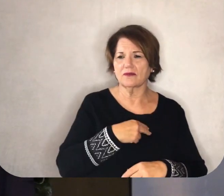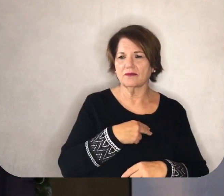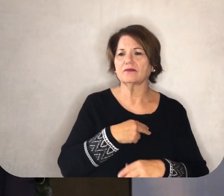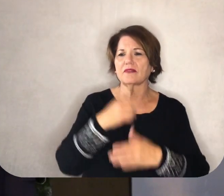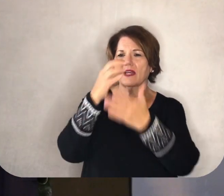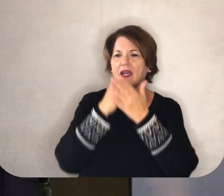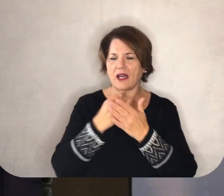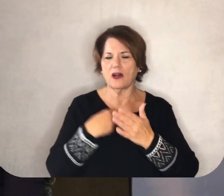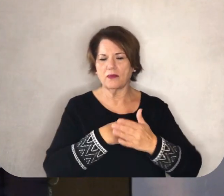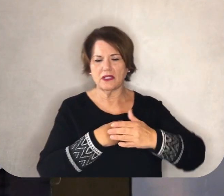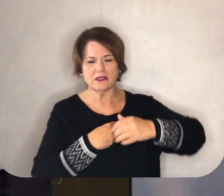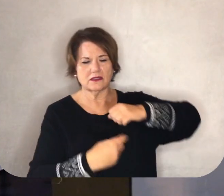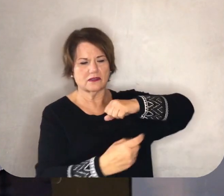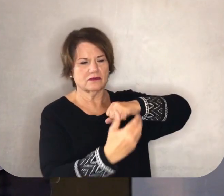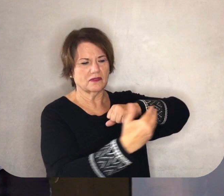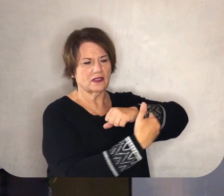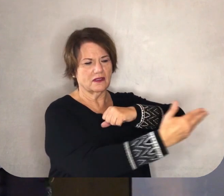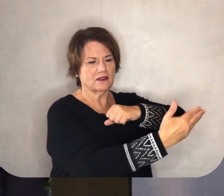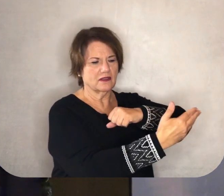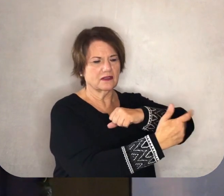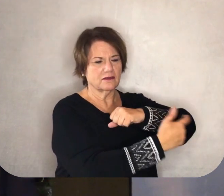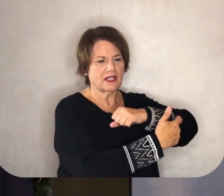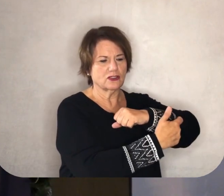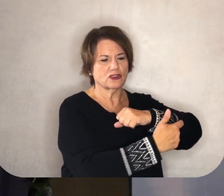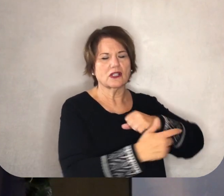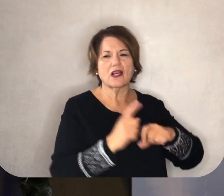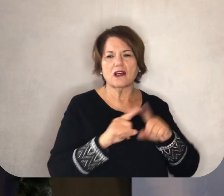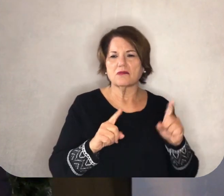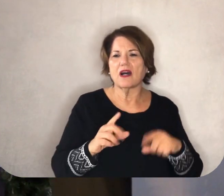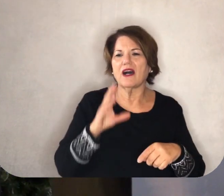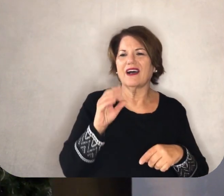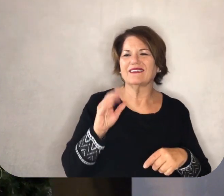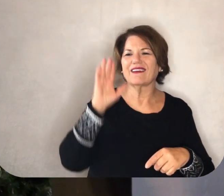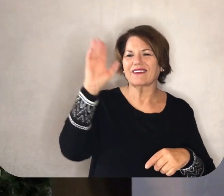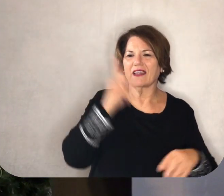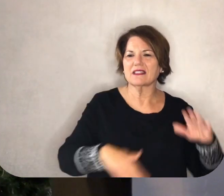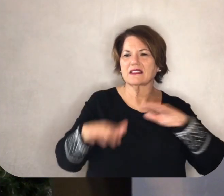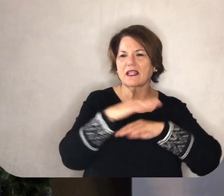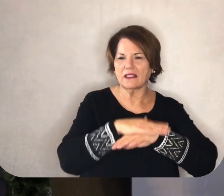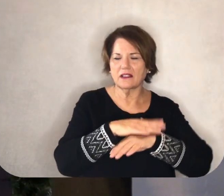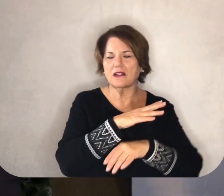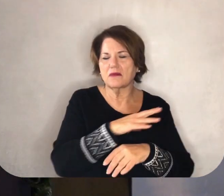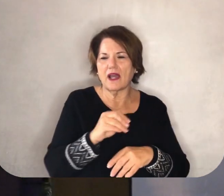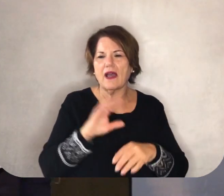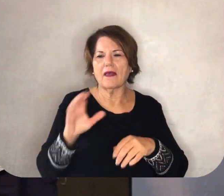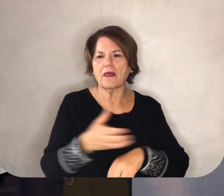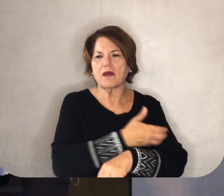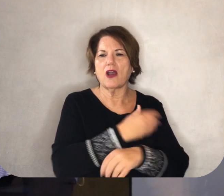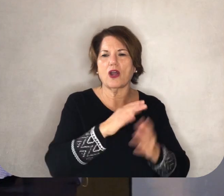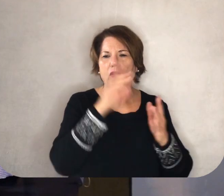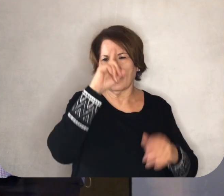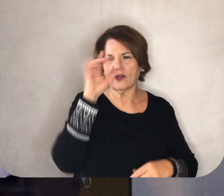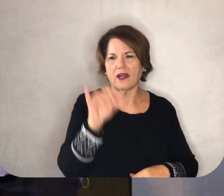us not into temptation, but deliver us from evil. For thine is the kingdom, and the power, and the glory